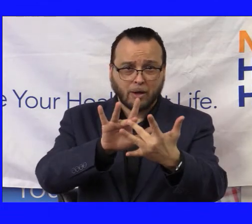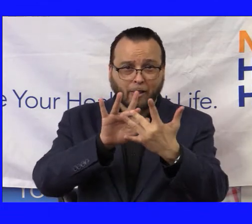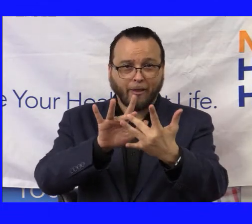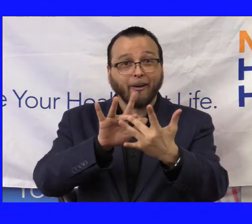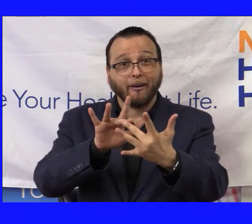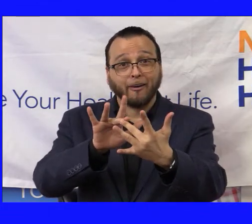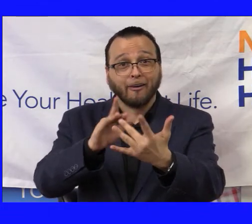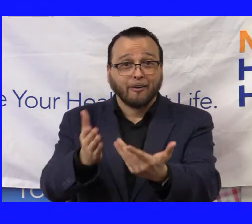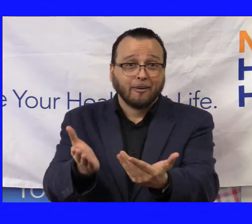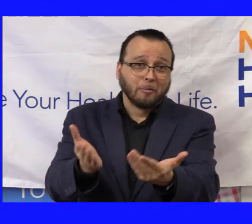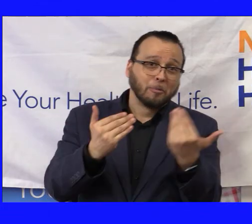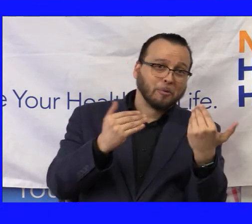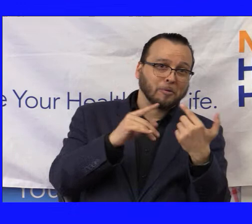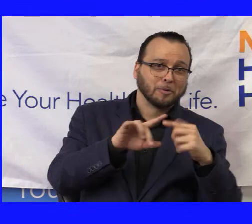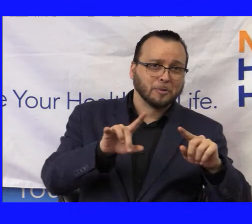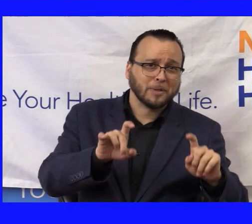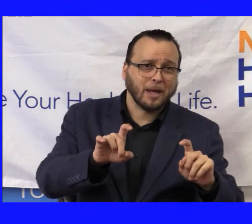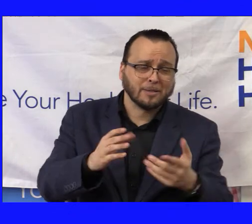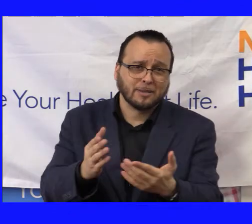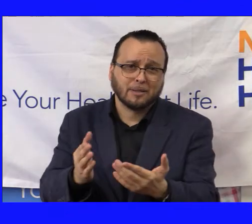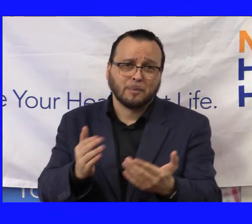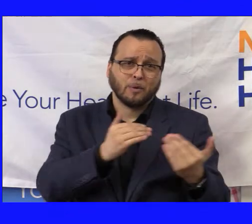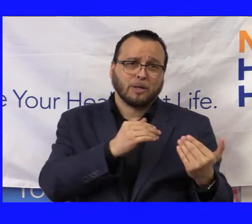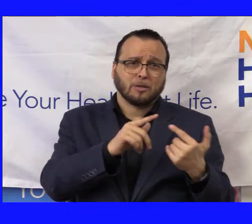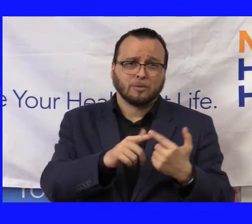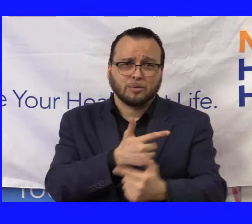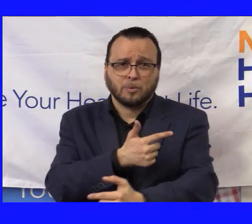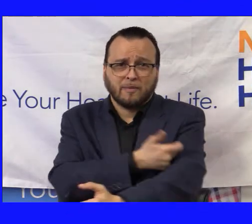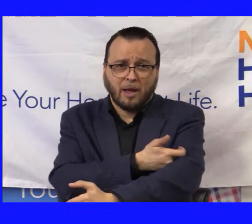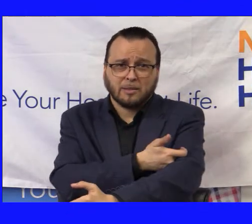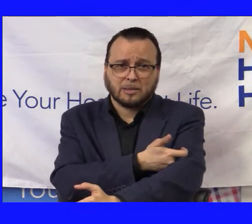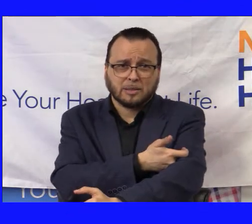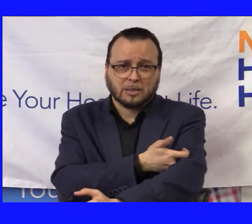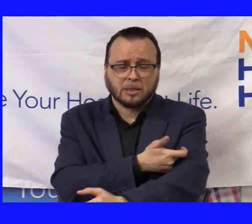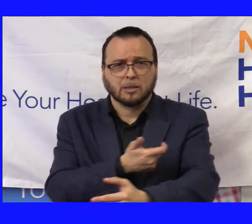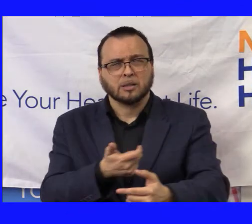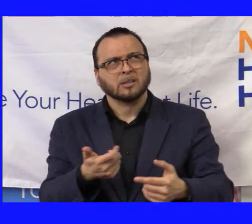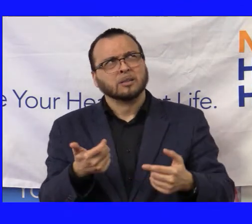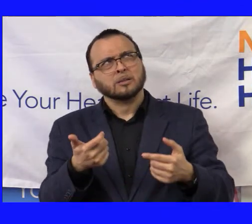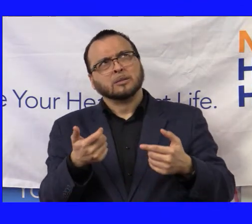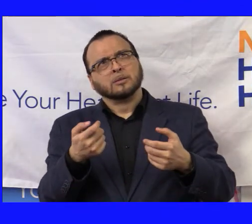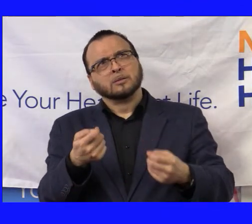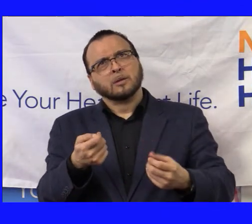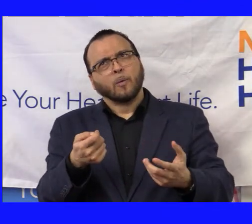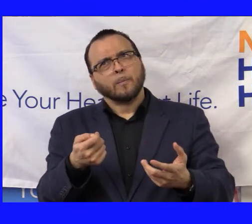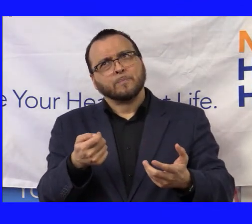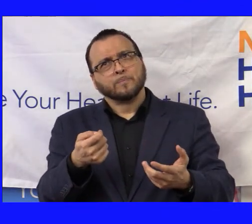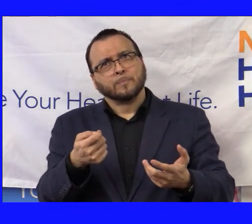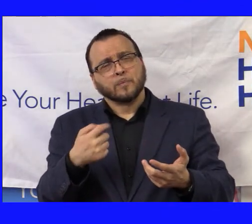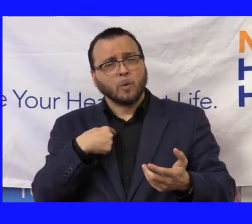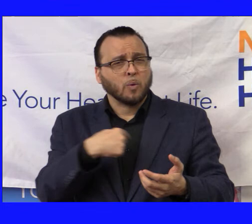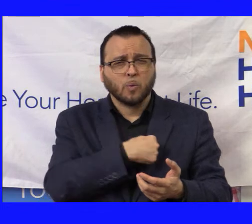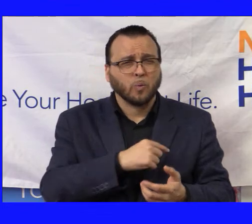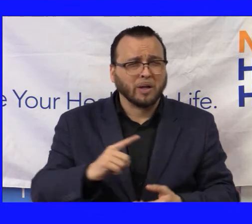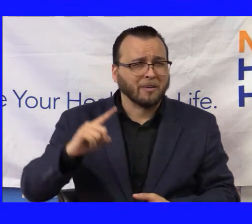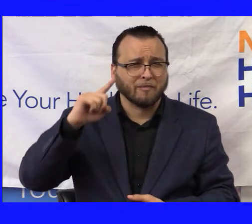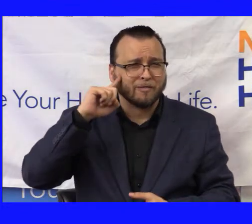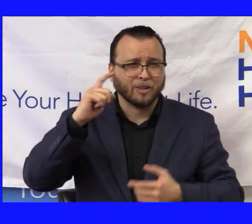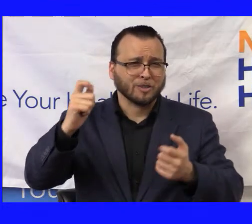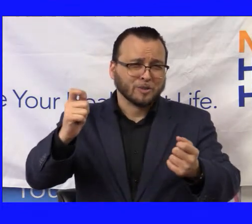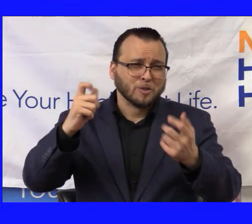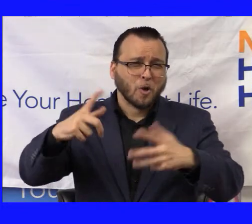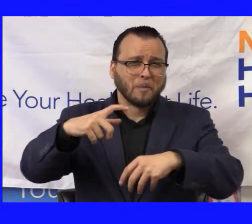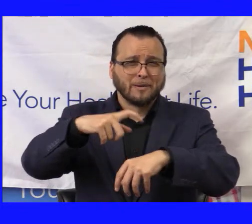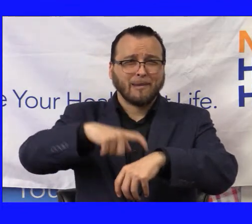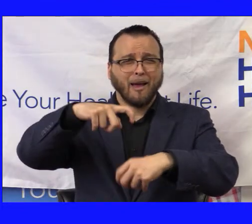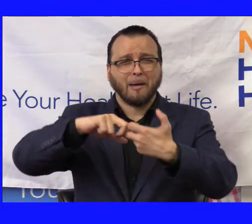be tested, bringing them to get the vaccine. So, you know, we have heard so many times the issue